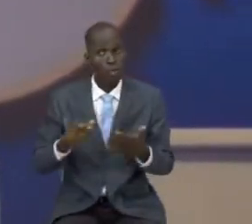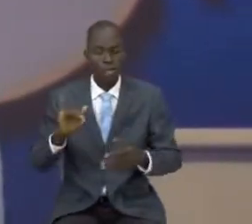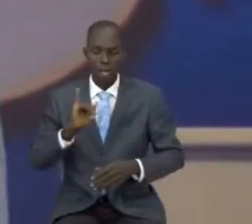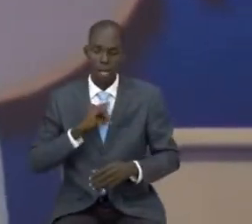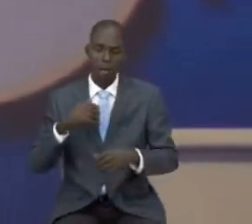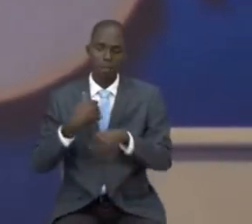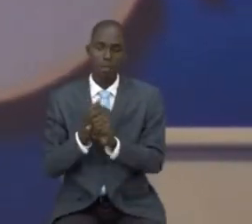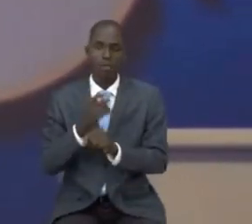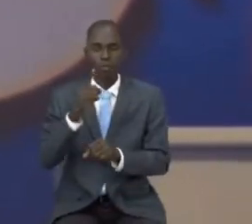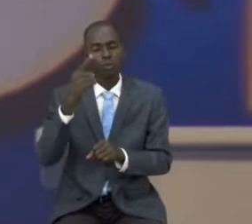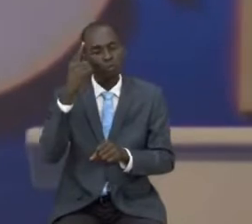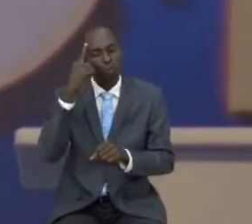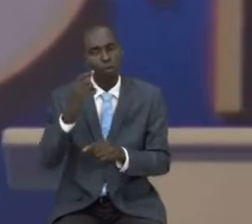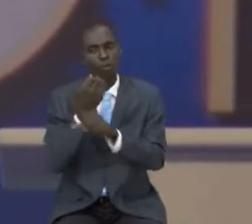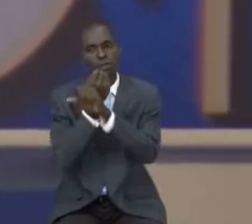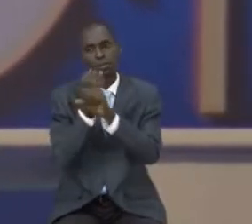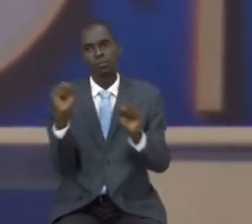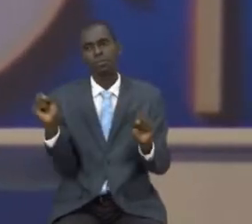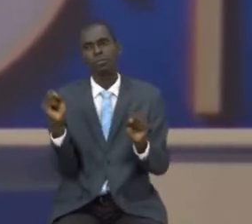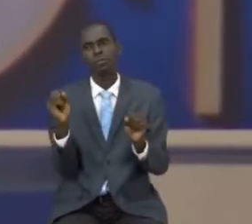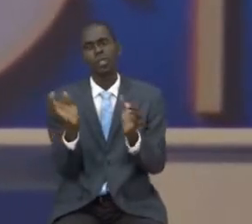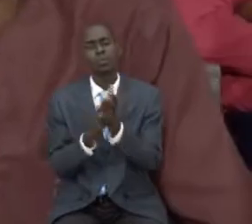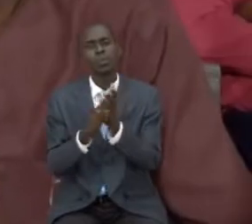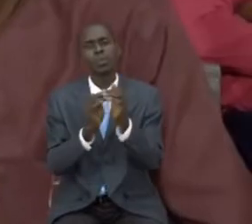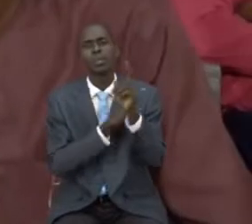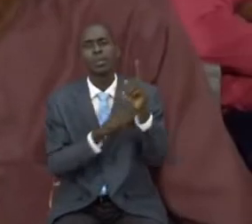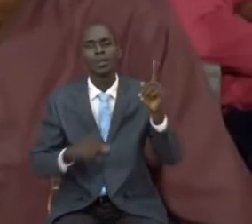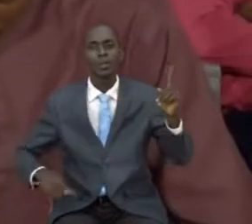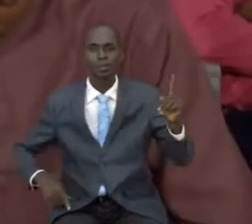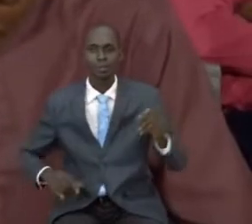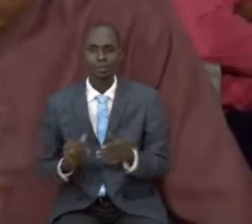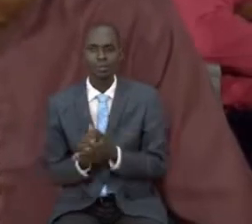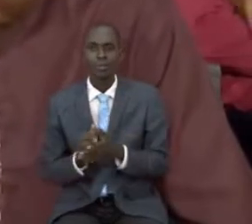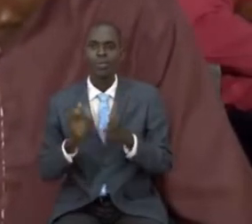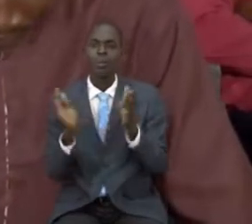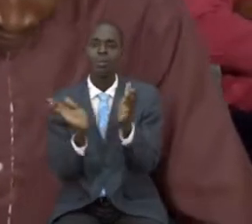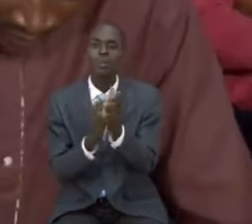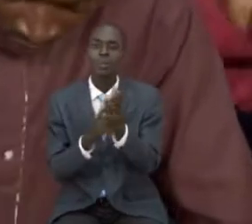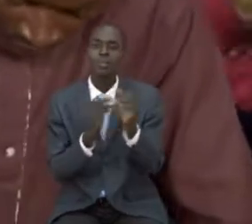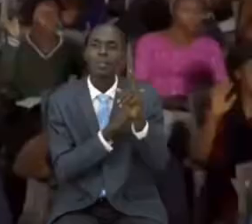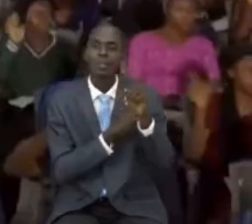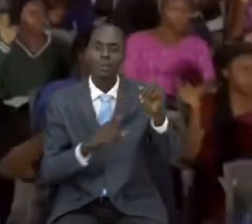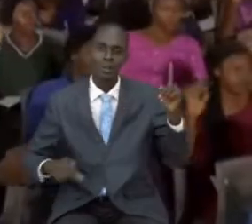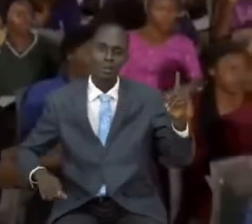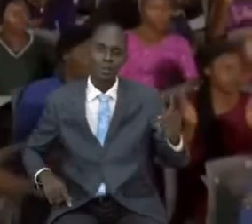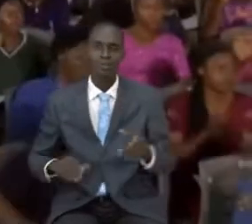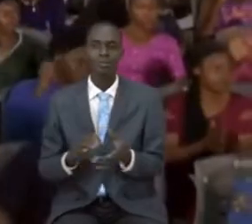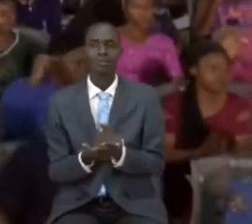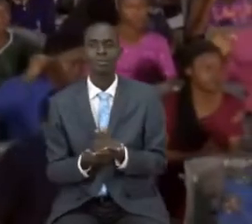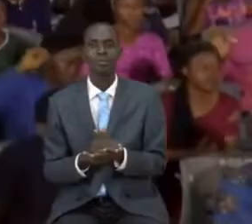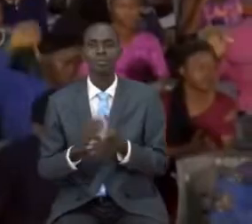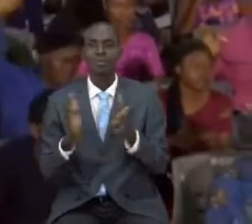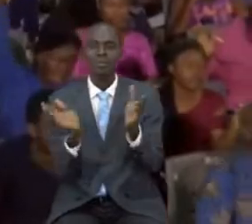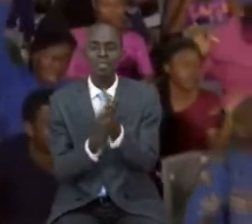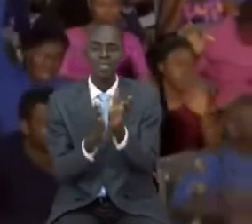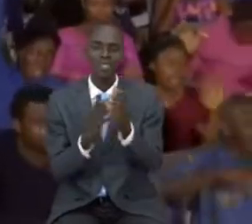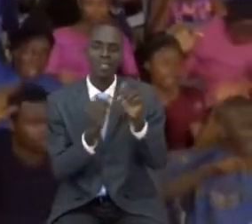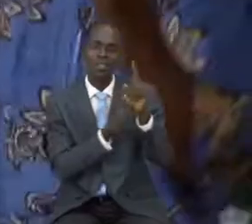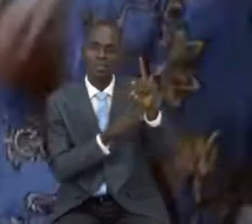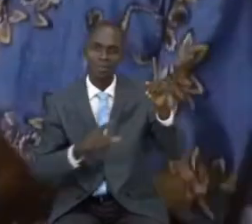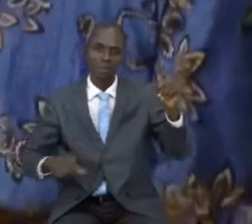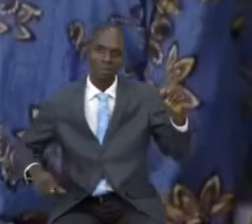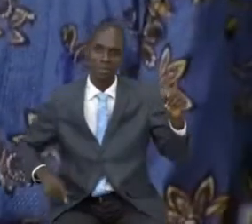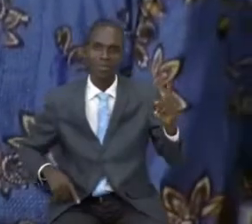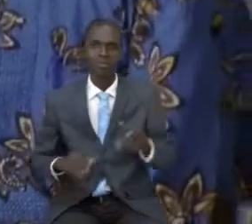for salvation. Praise the Lord. I said, praise the Lord. I said, praise the